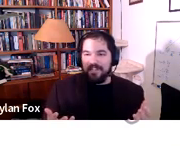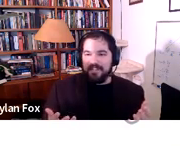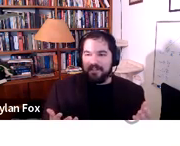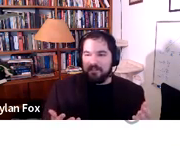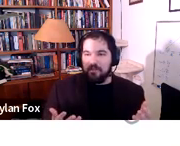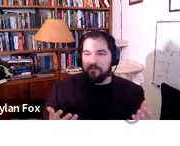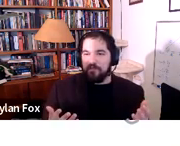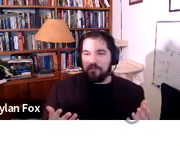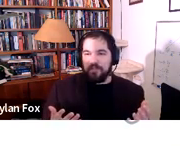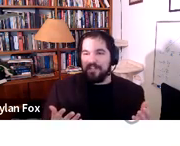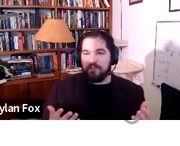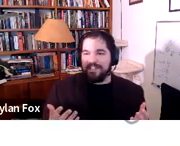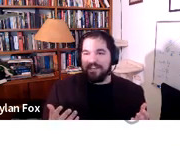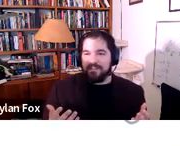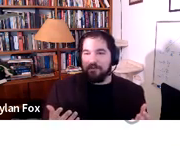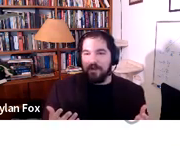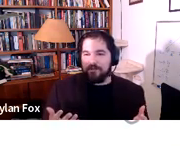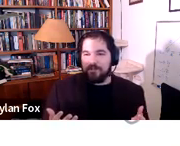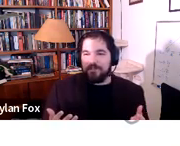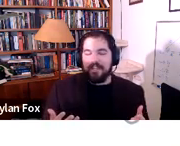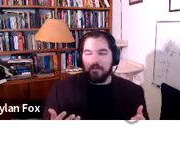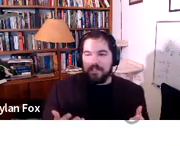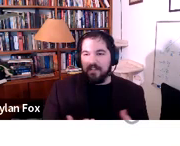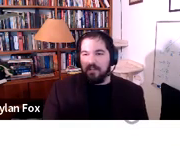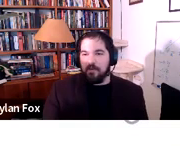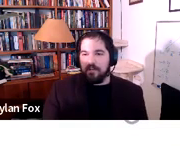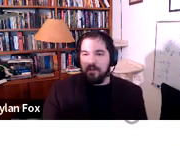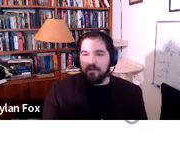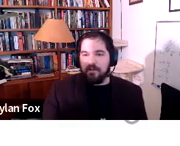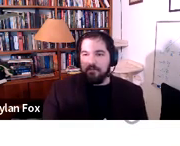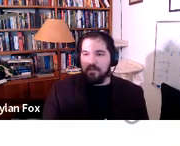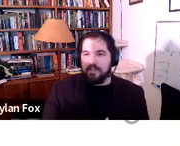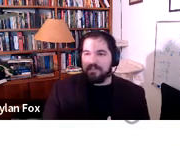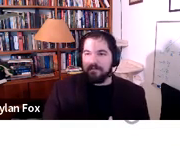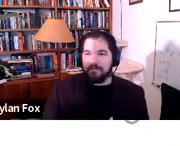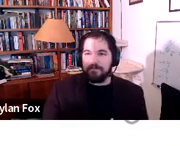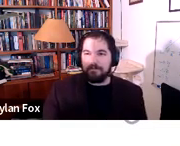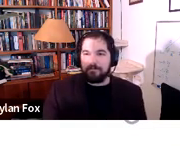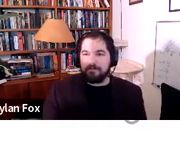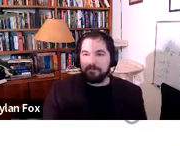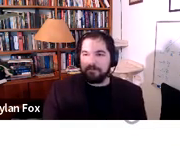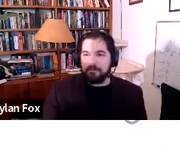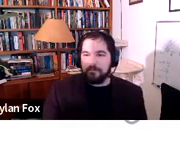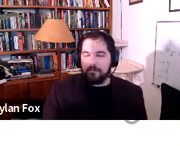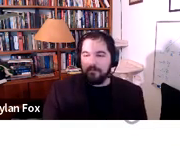accessible, you know, screen readers work differently on different browsers, we still have a long way to go on both ends.